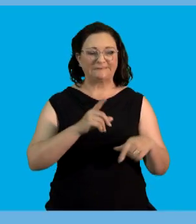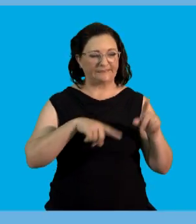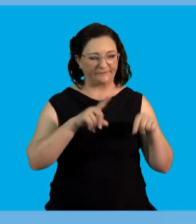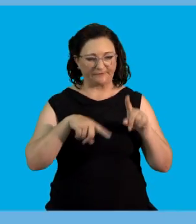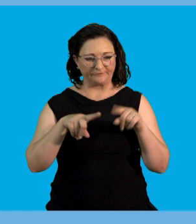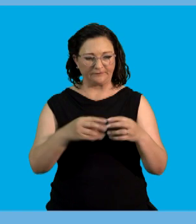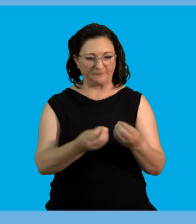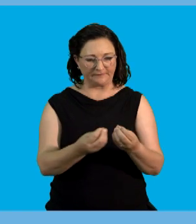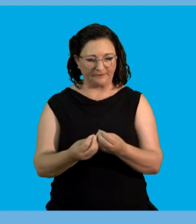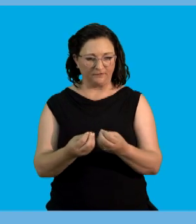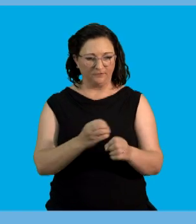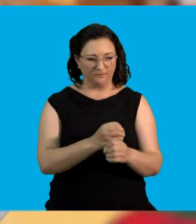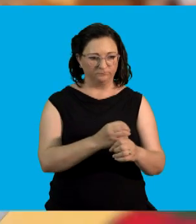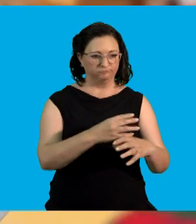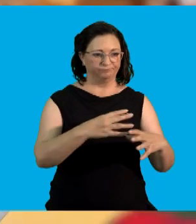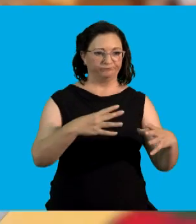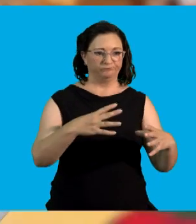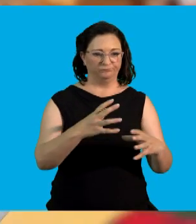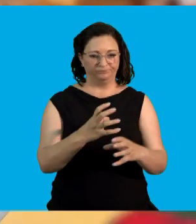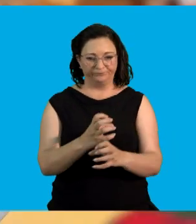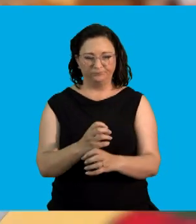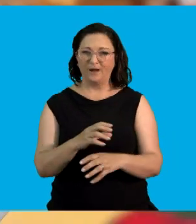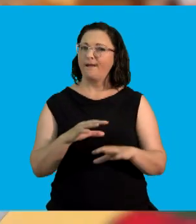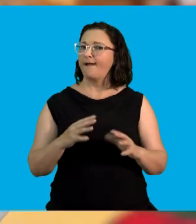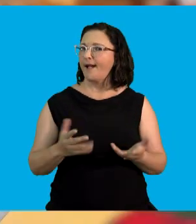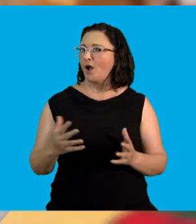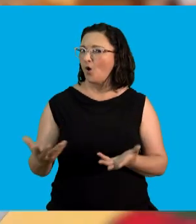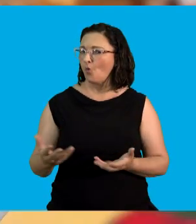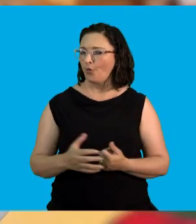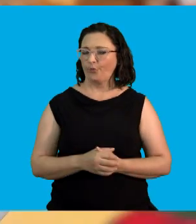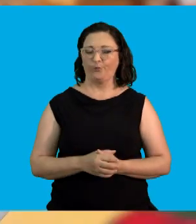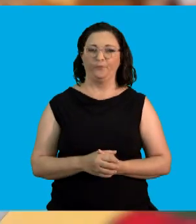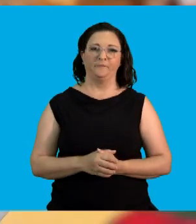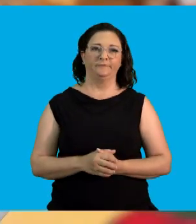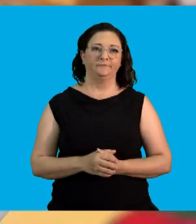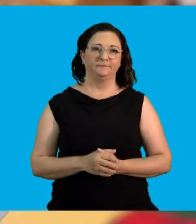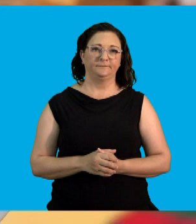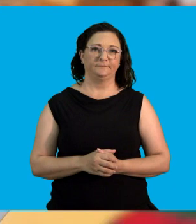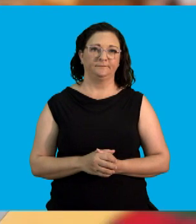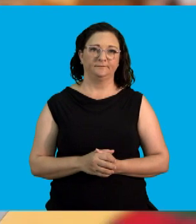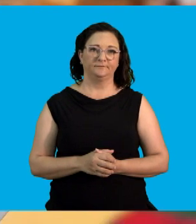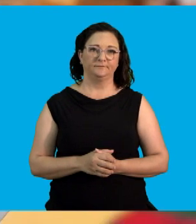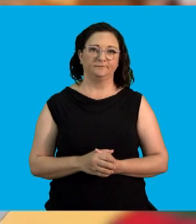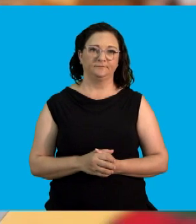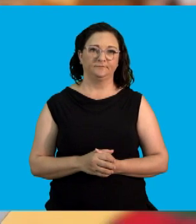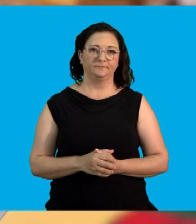of different materials. Now, what happens when we have different materials? How do they expand, and also how do they